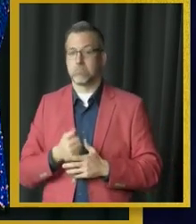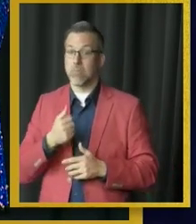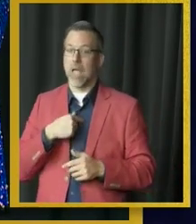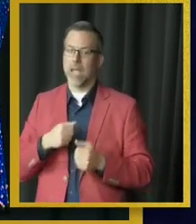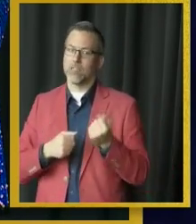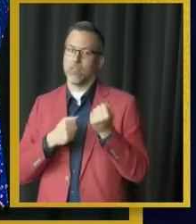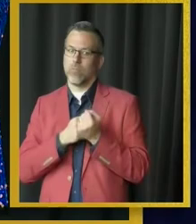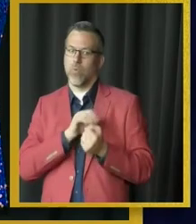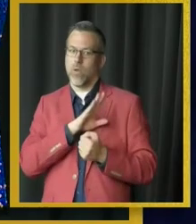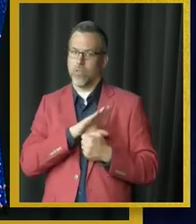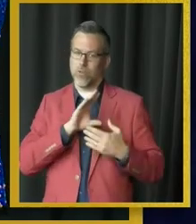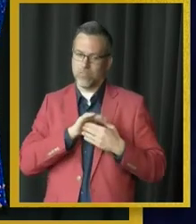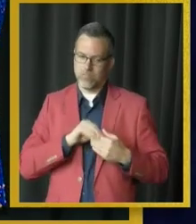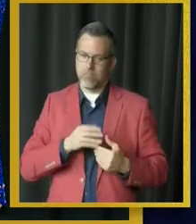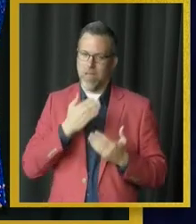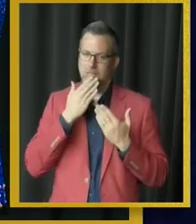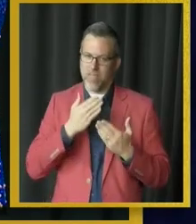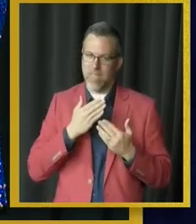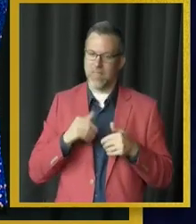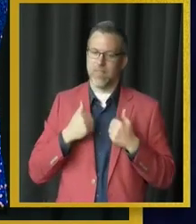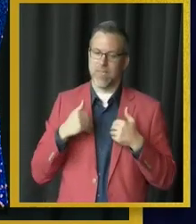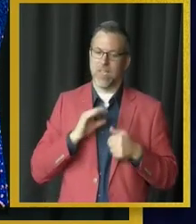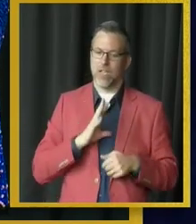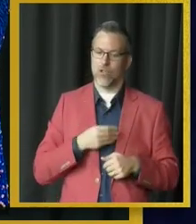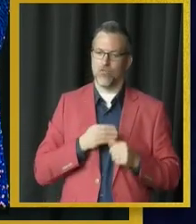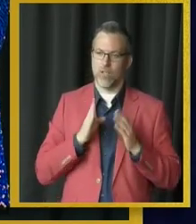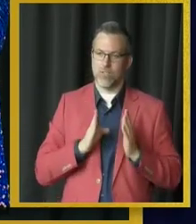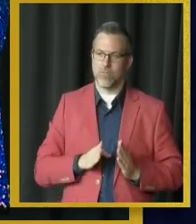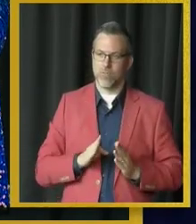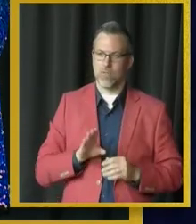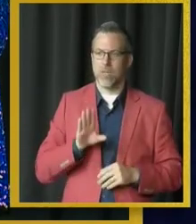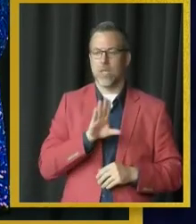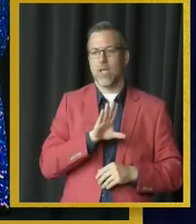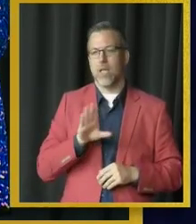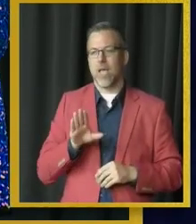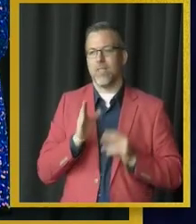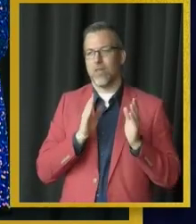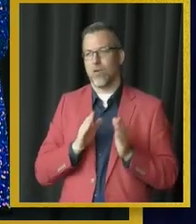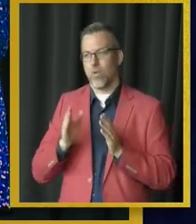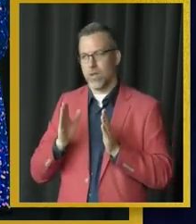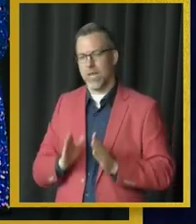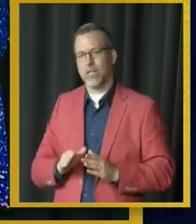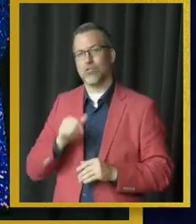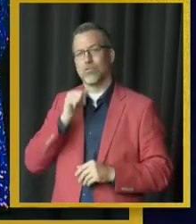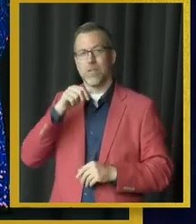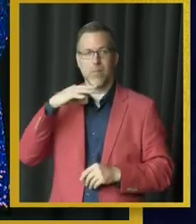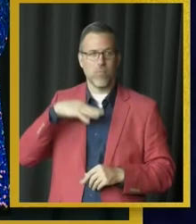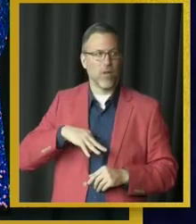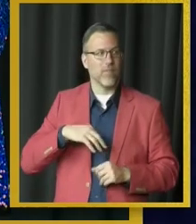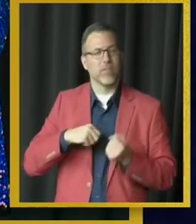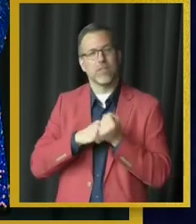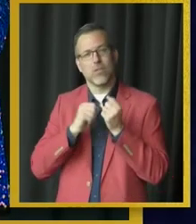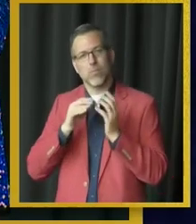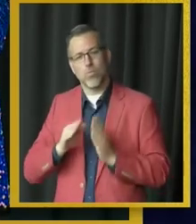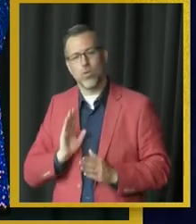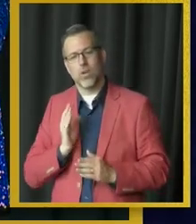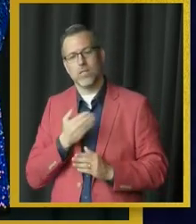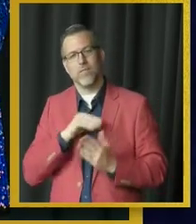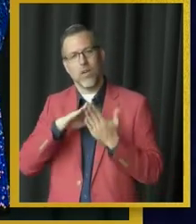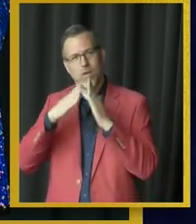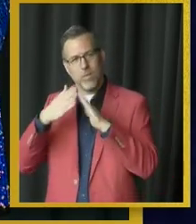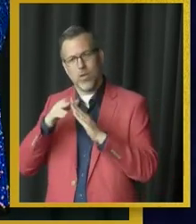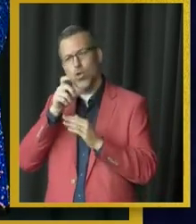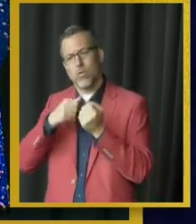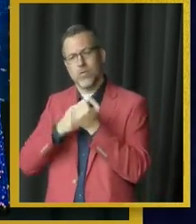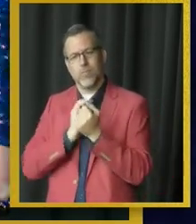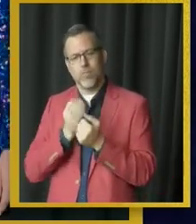I thank this trans young person and their countless organizers and the nonprofits and supporters of our community who have supported our